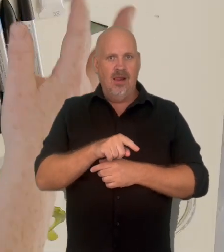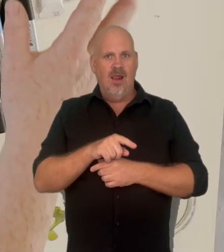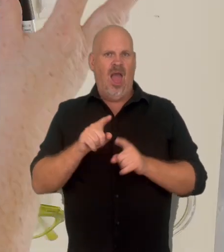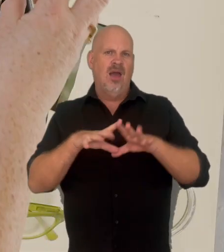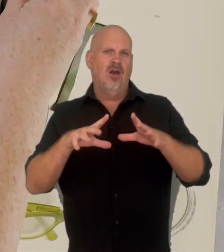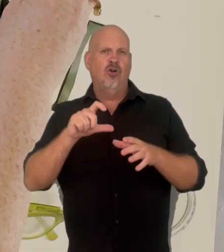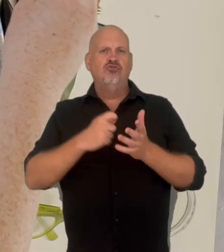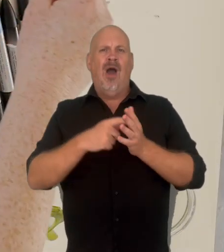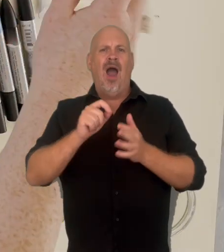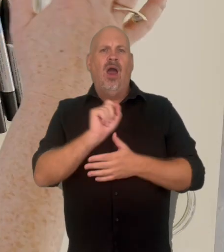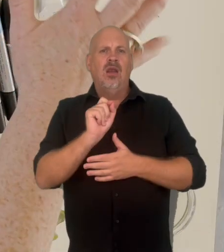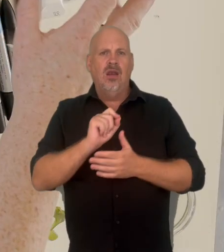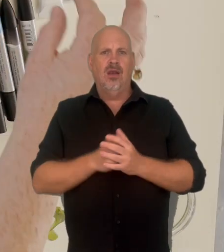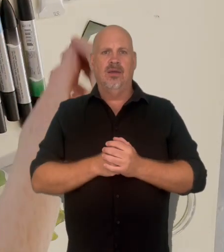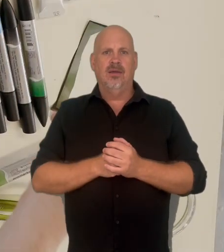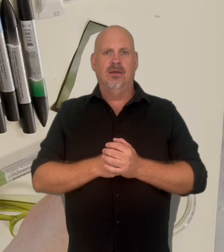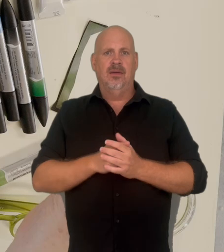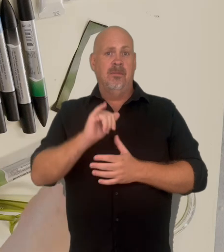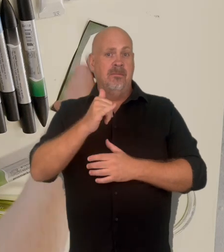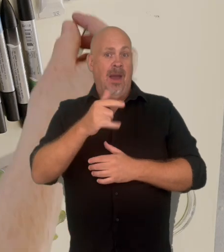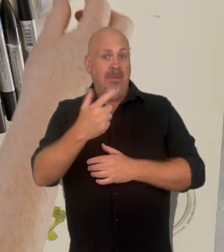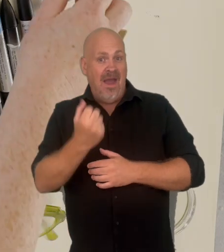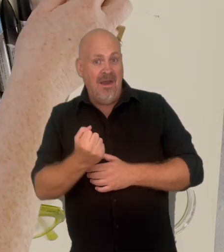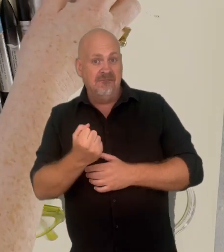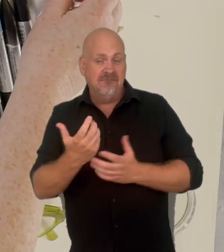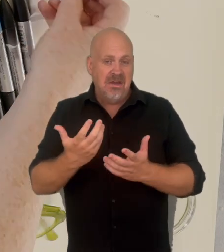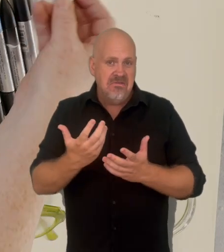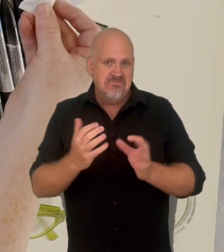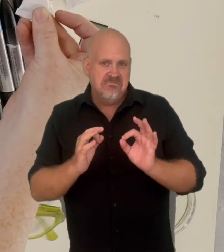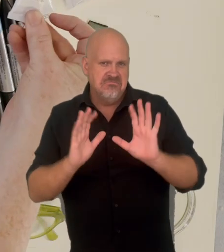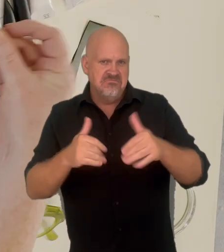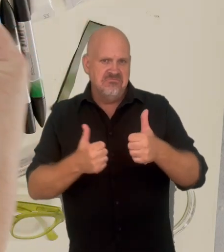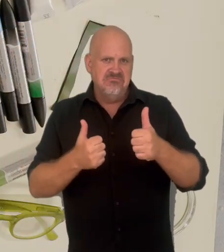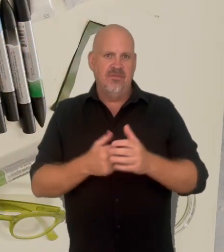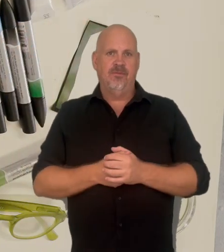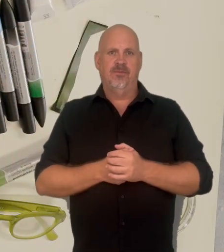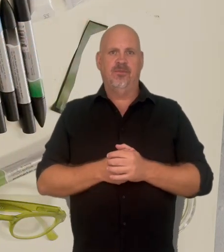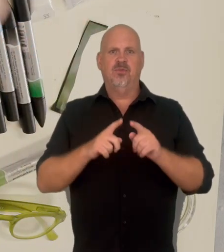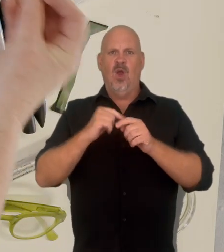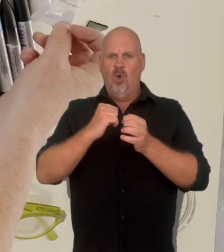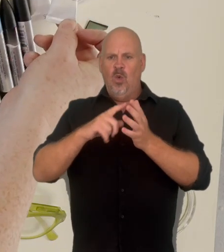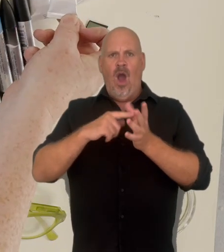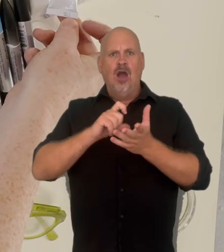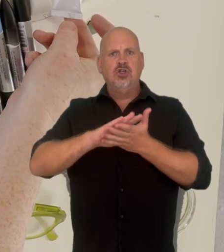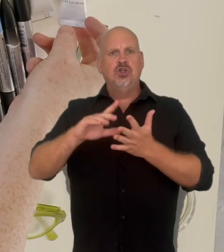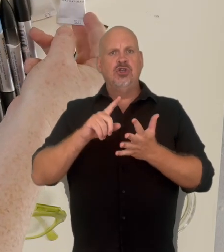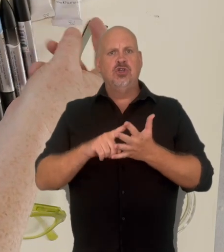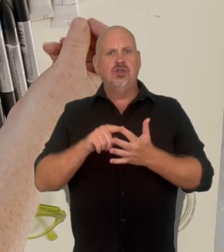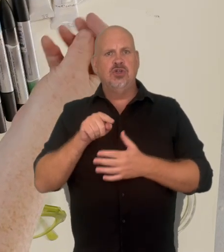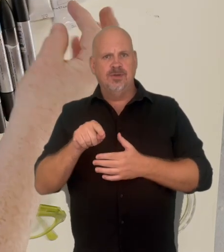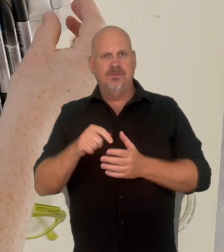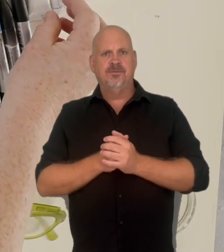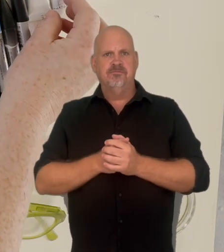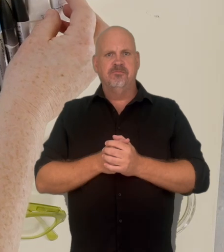may or may not have access to these, but that's fine. Then we have some gouache that I mix with the watercolors to